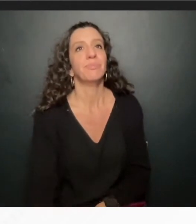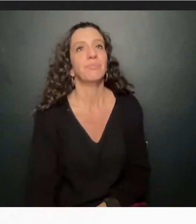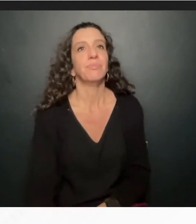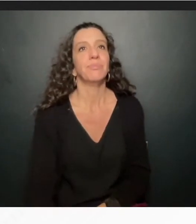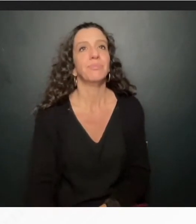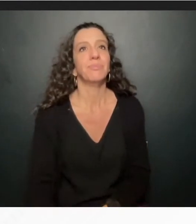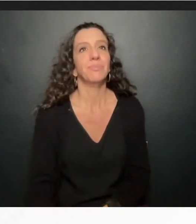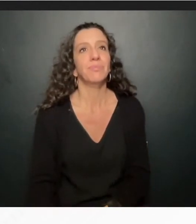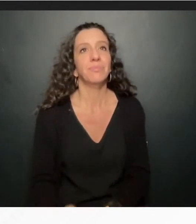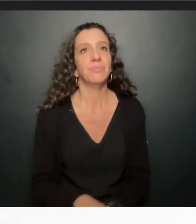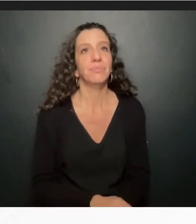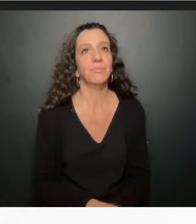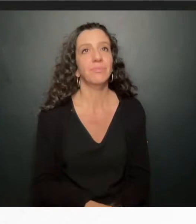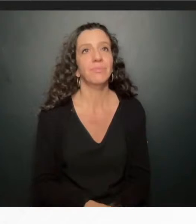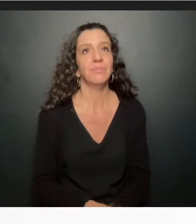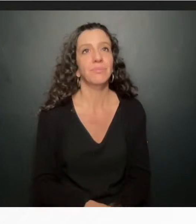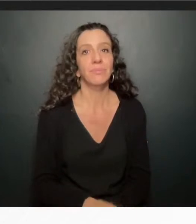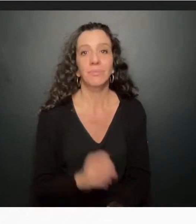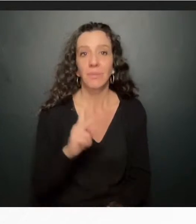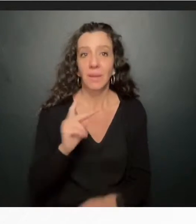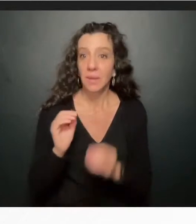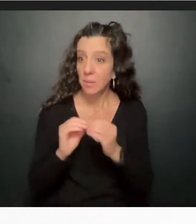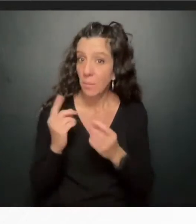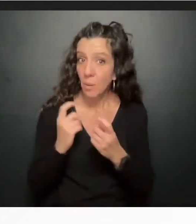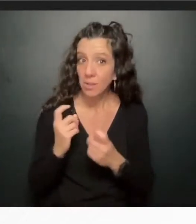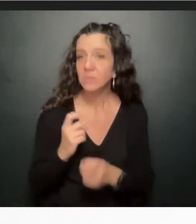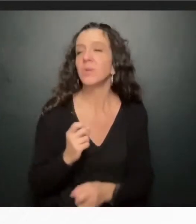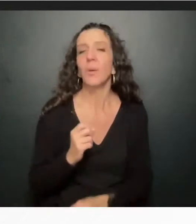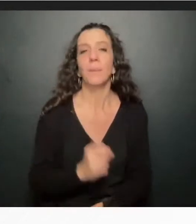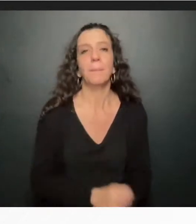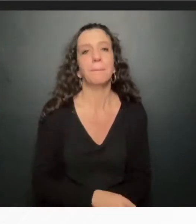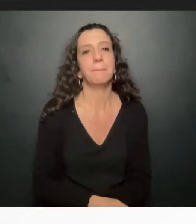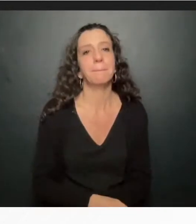Okay, we have some more questions? Okay.